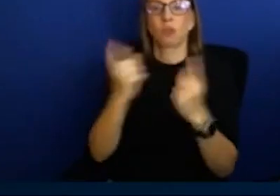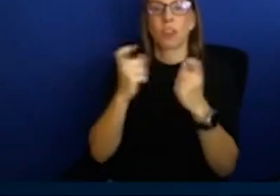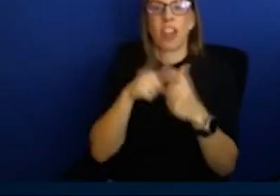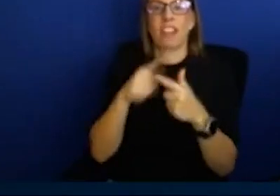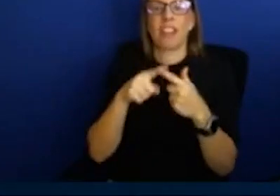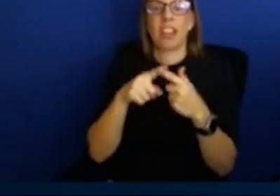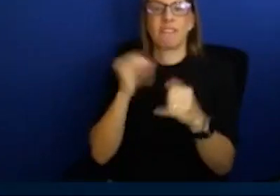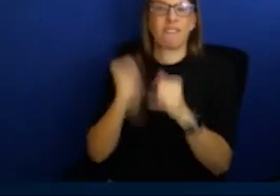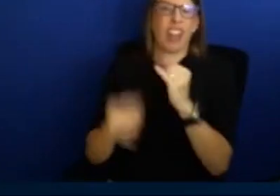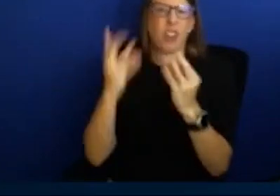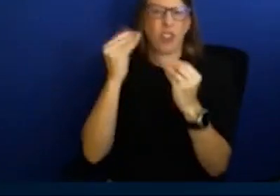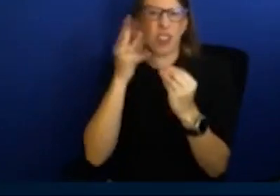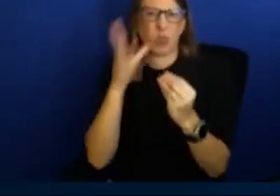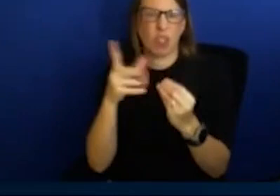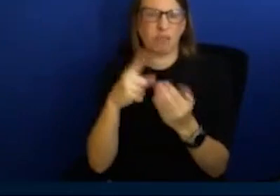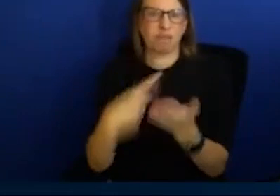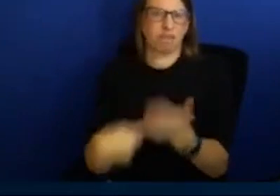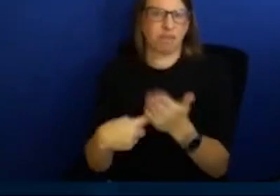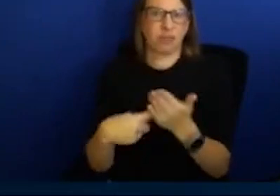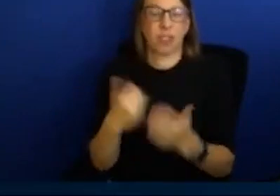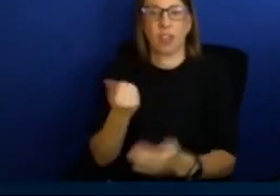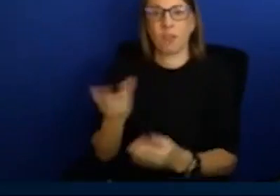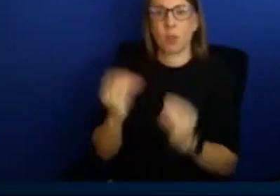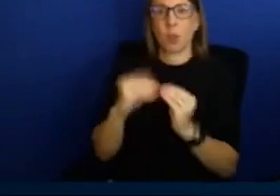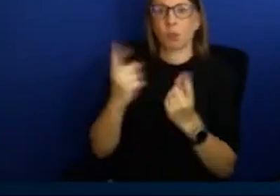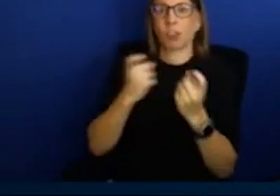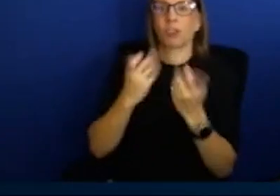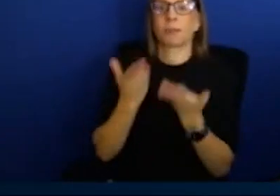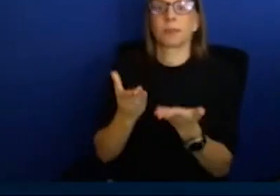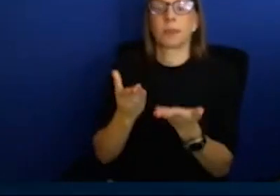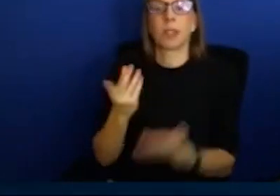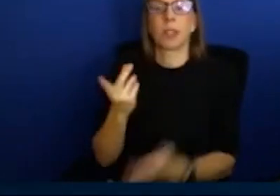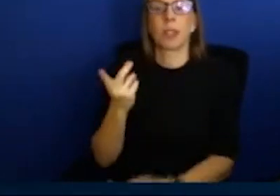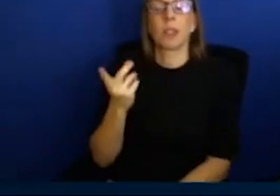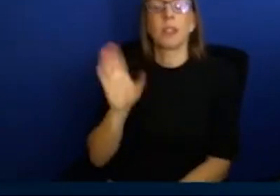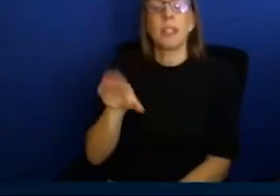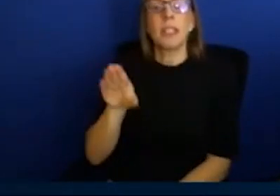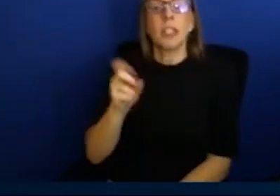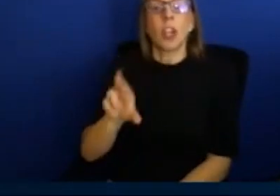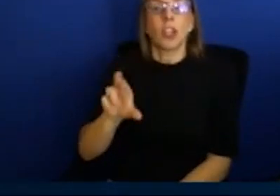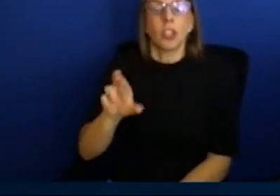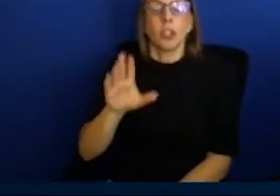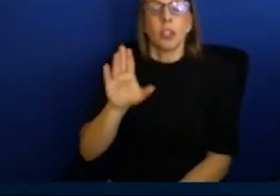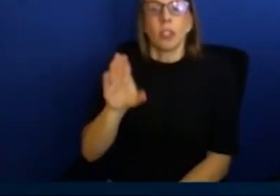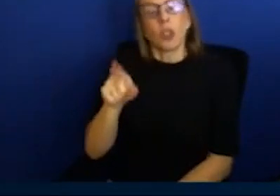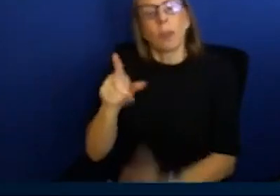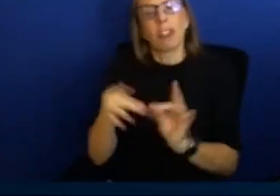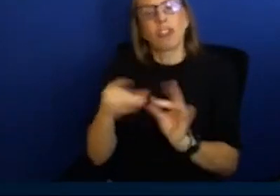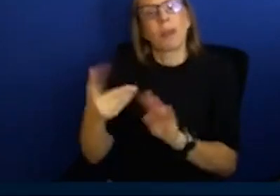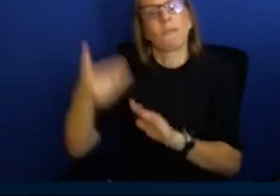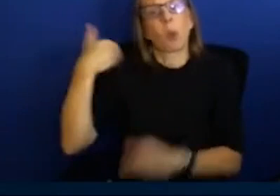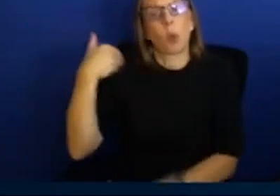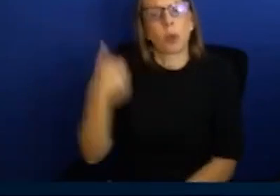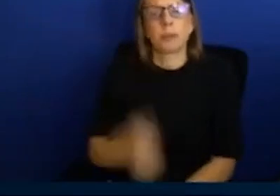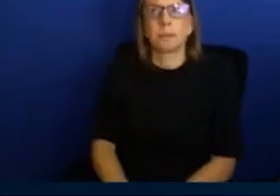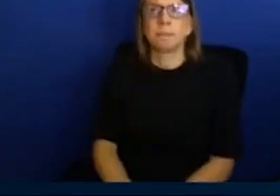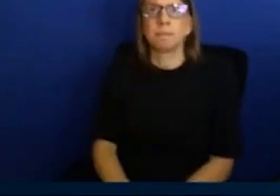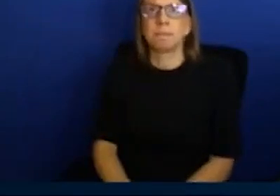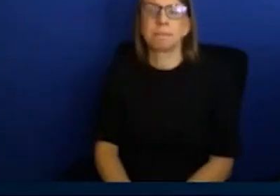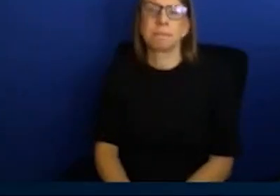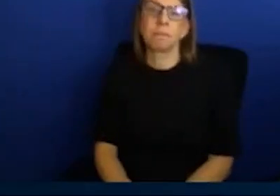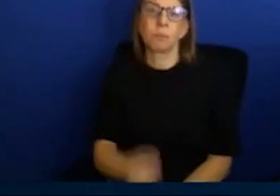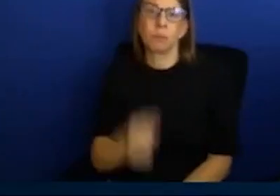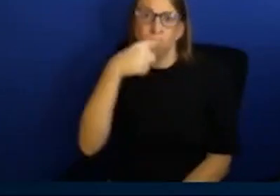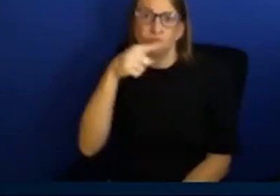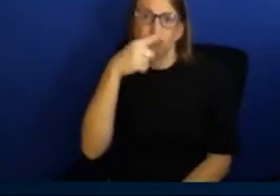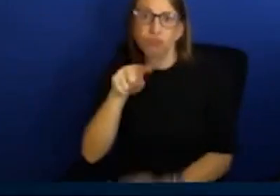here, but a couple more came through. Dr. Schmidtke, you mentioned this a little bit before, but just if you wouldn't mind going over